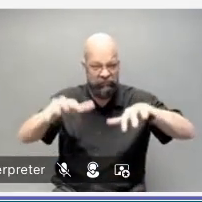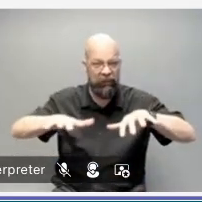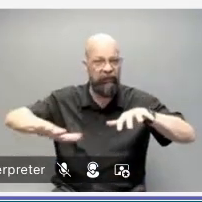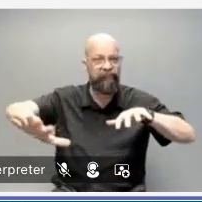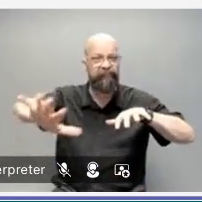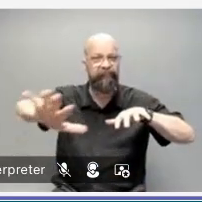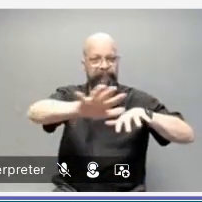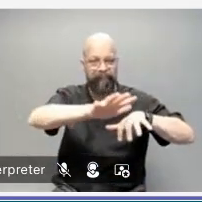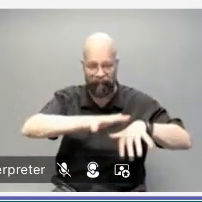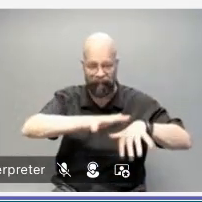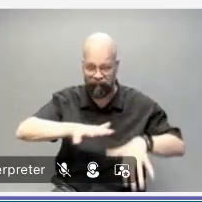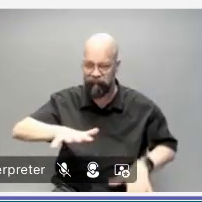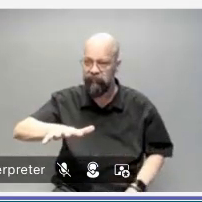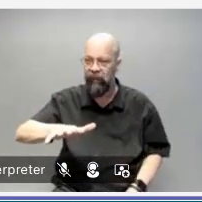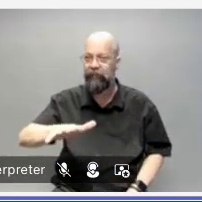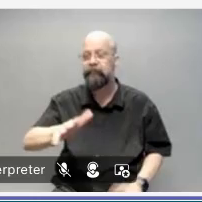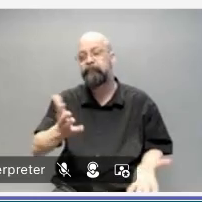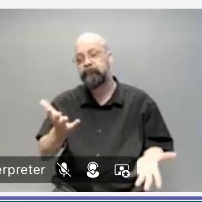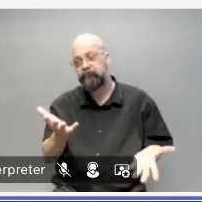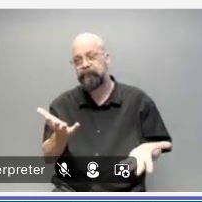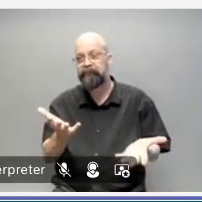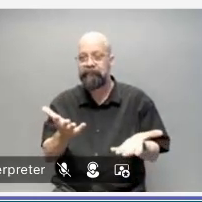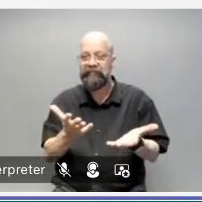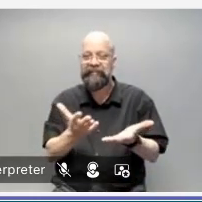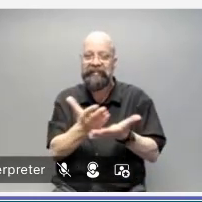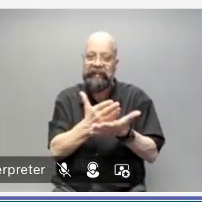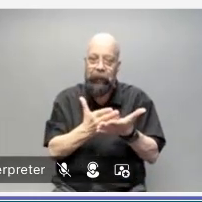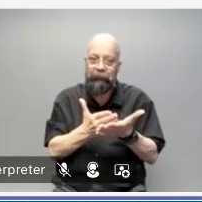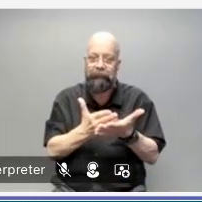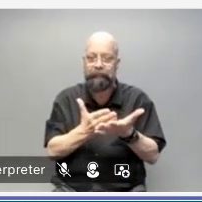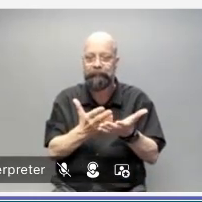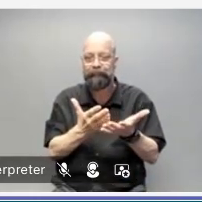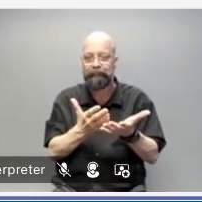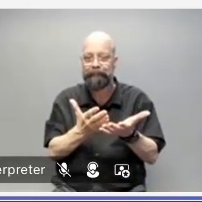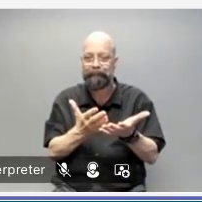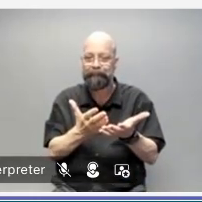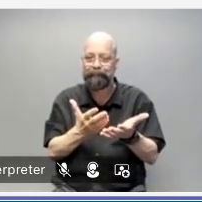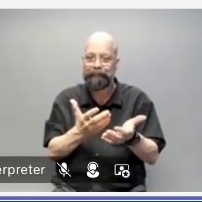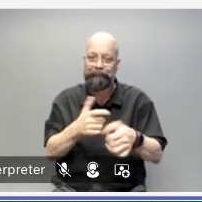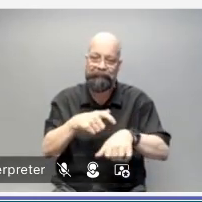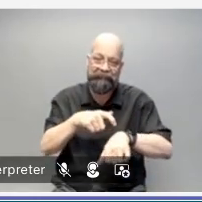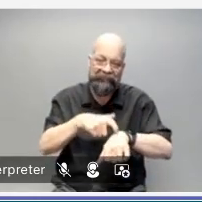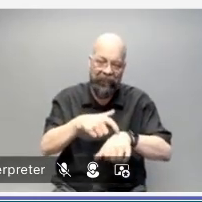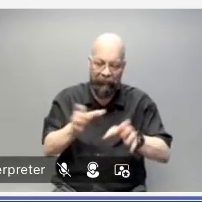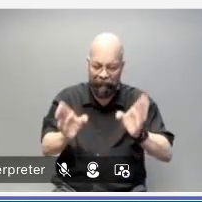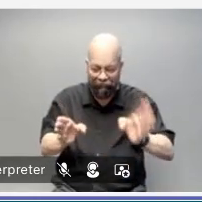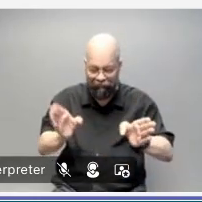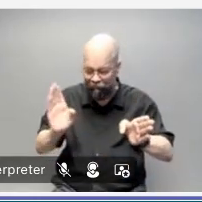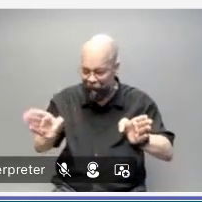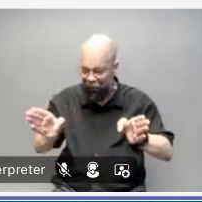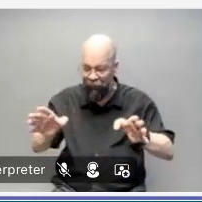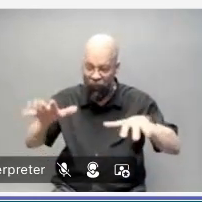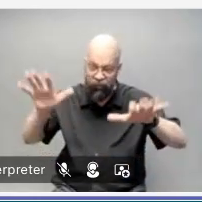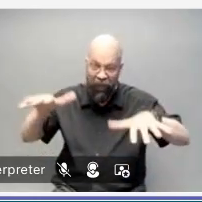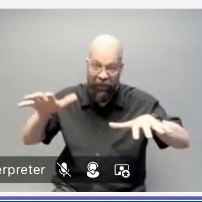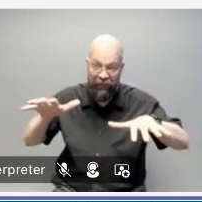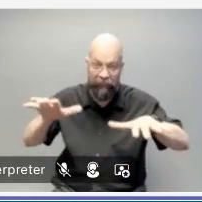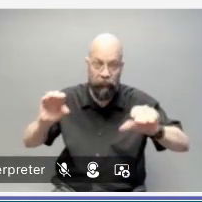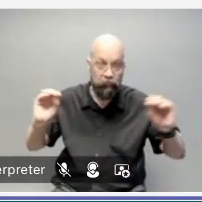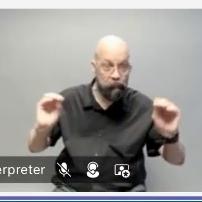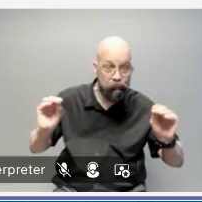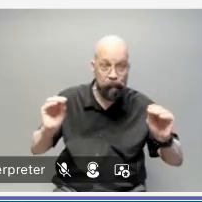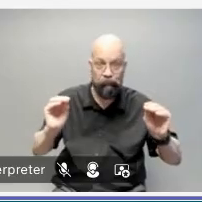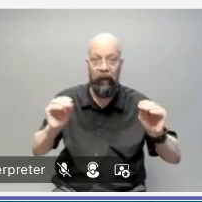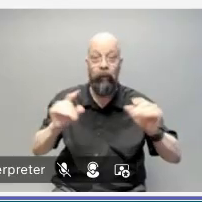area. We did have some pretty big gaps between our precipitation events, but when it did rain, it really rained